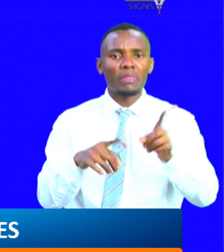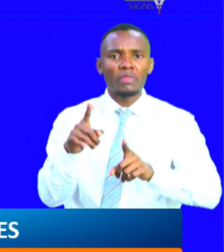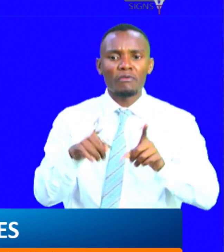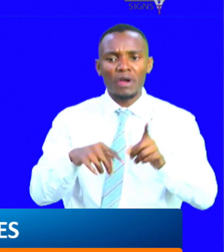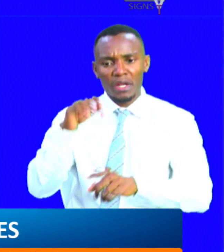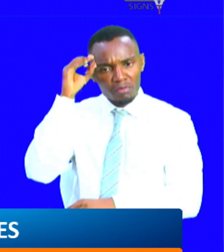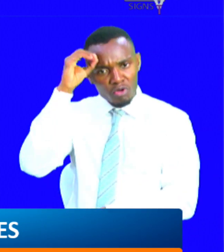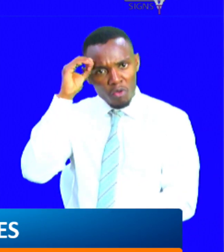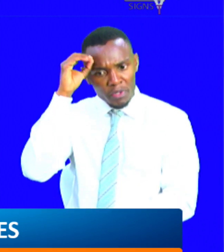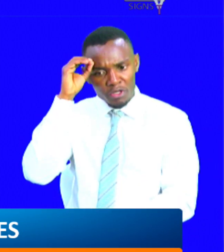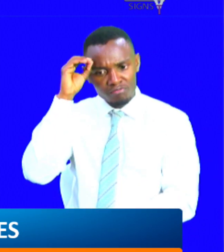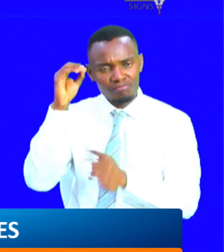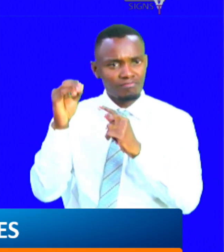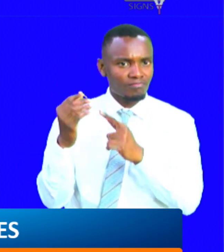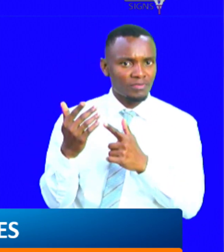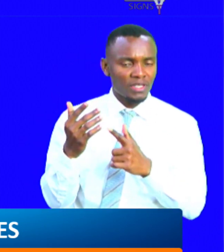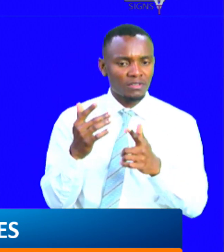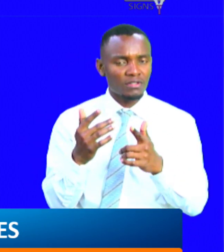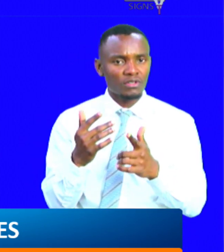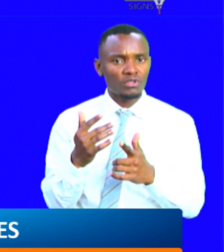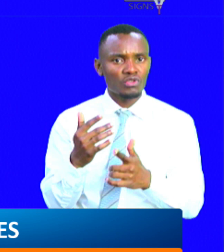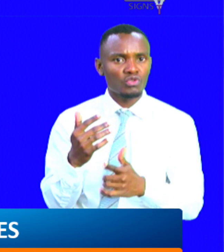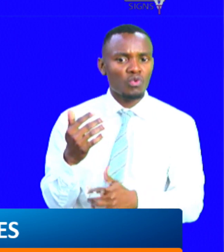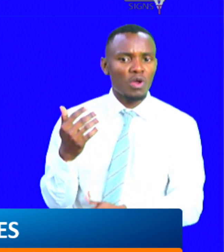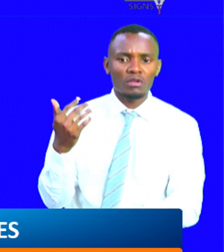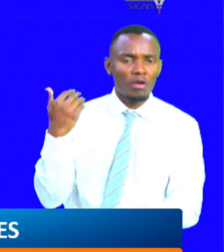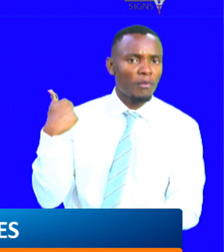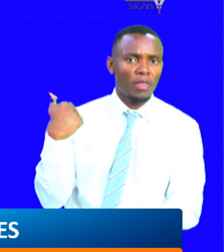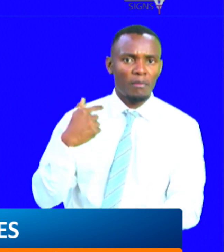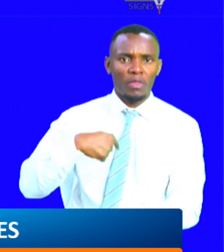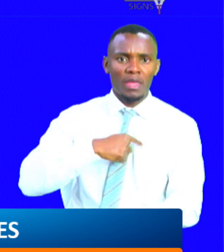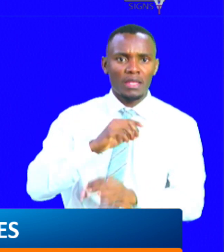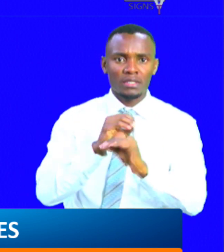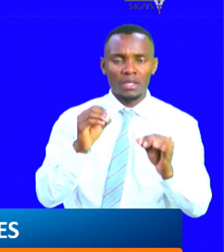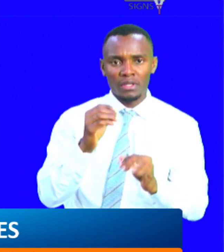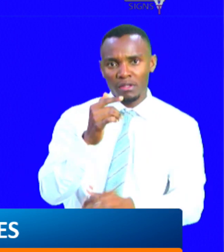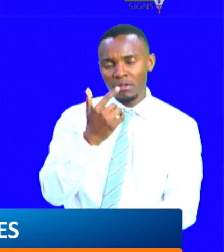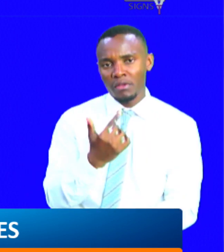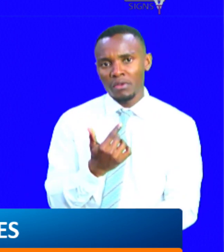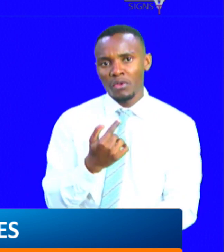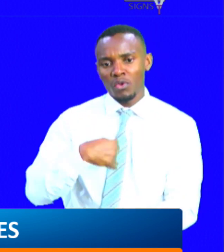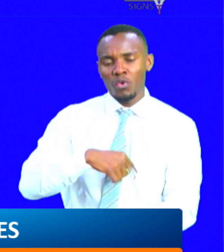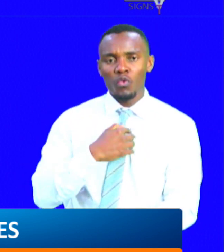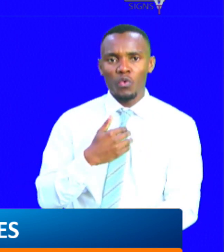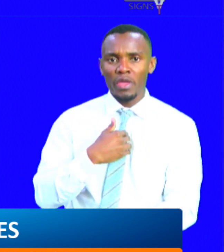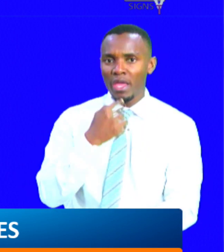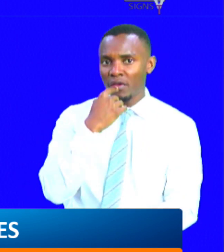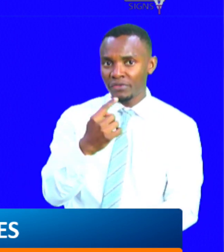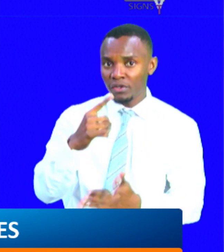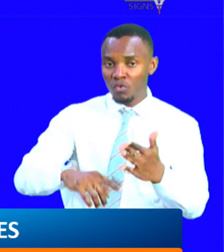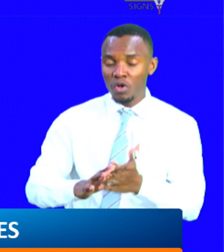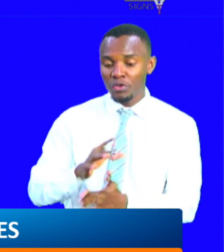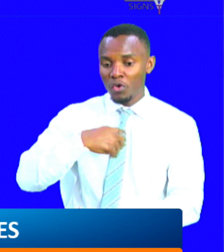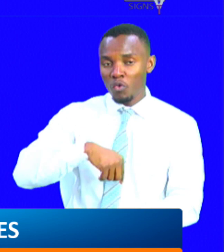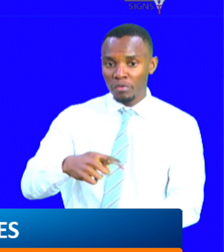really determine what discourse we engage in as a dialogue team. We have said that we have come together